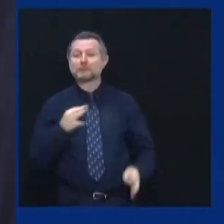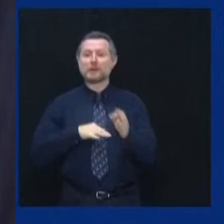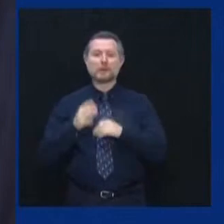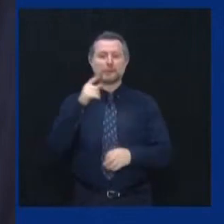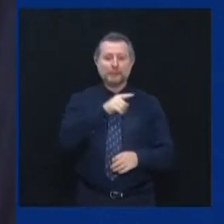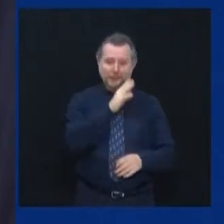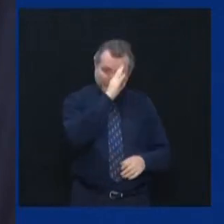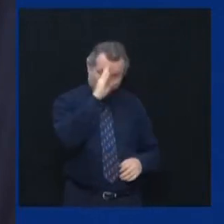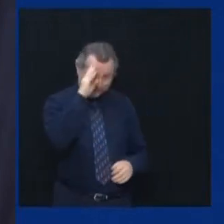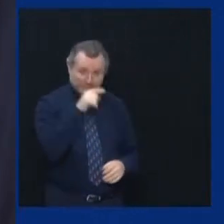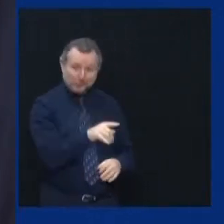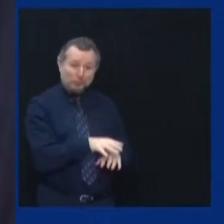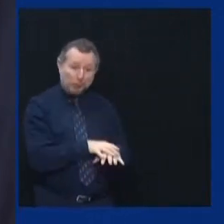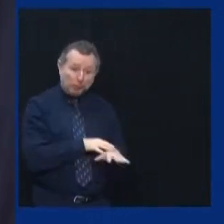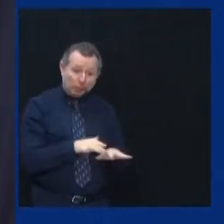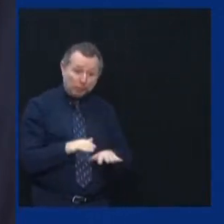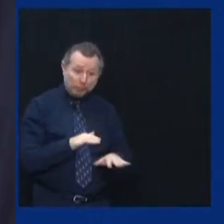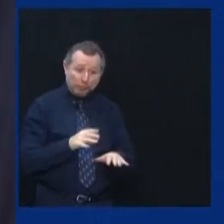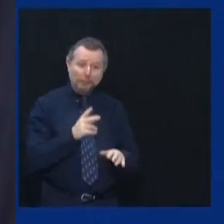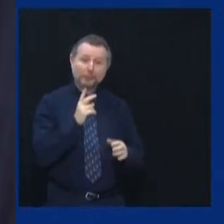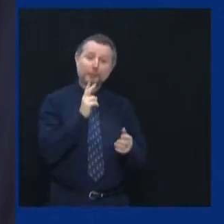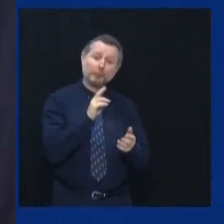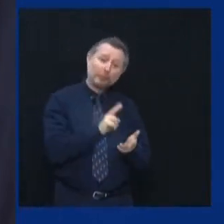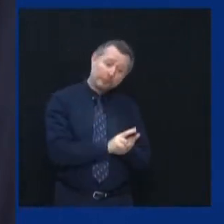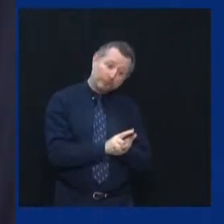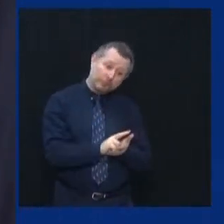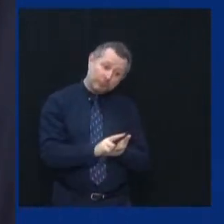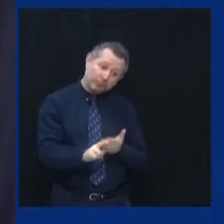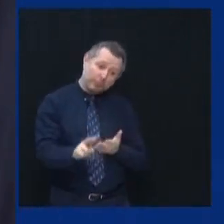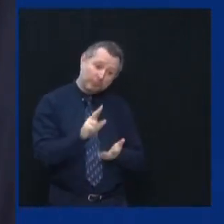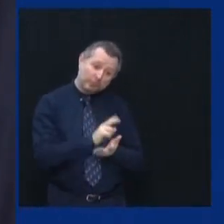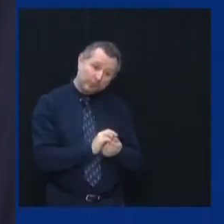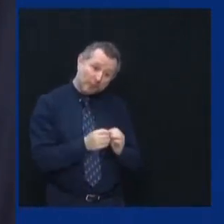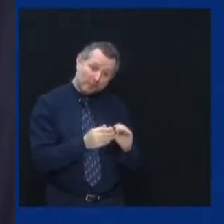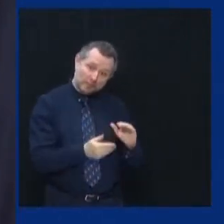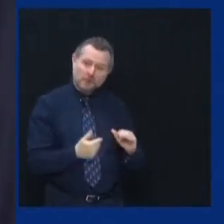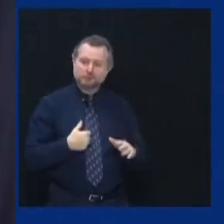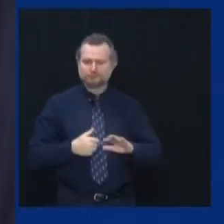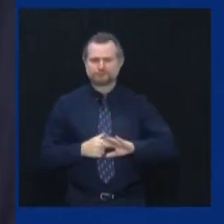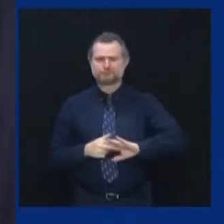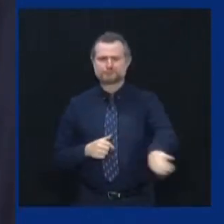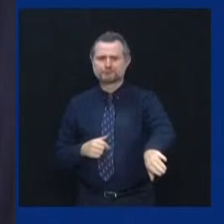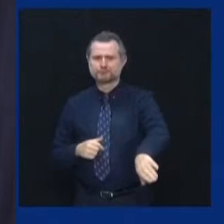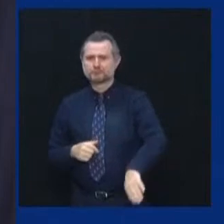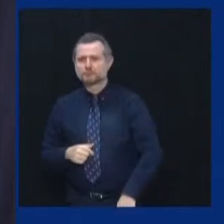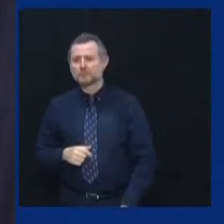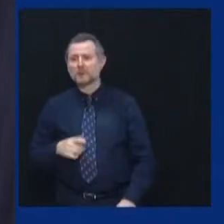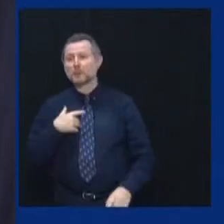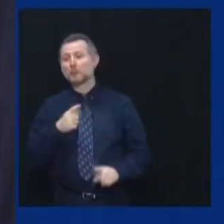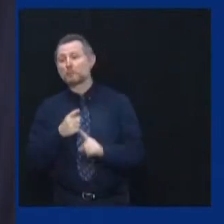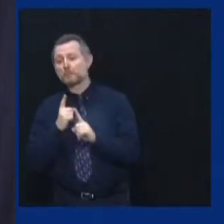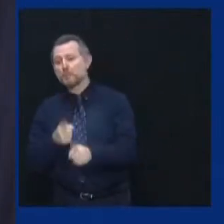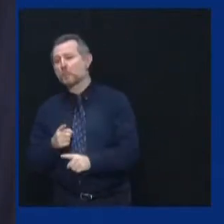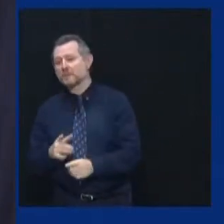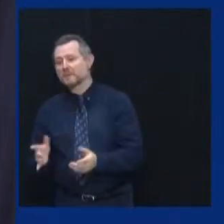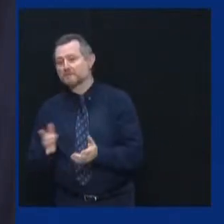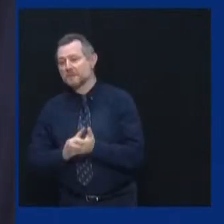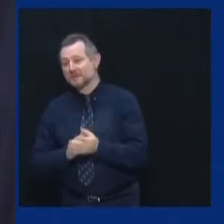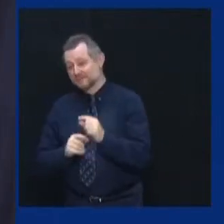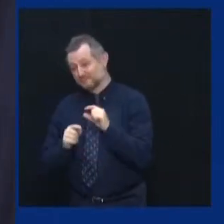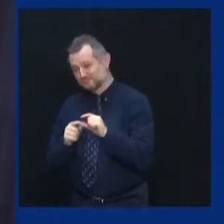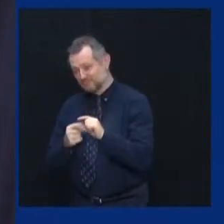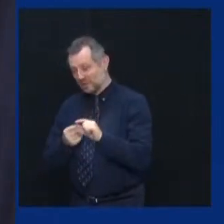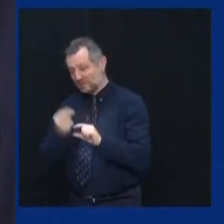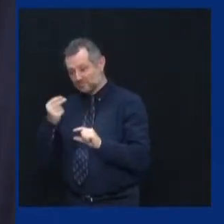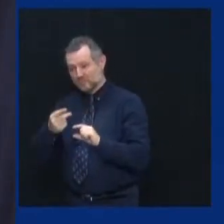I know it takes 2 weeks to get out the same number of doses, right? It's all about getting needles in the arm.